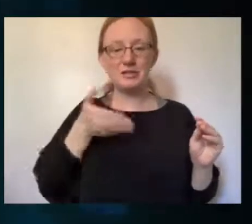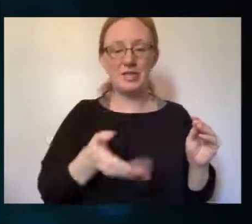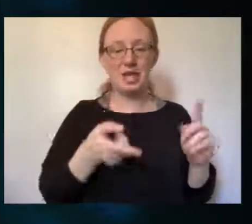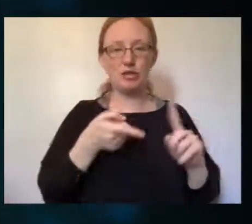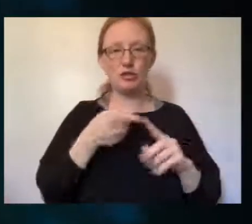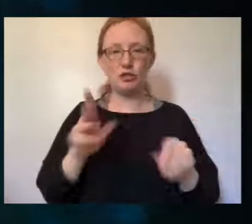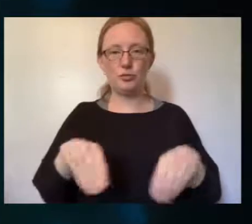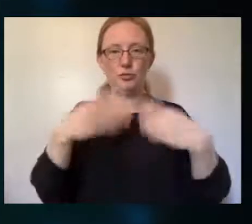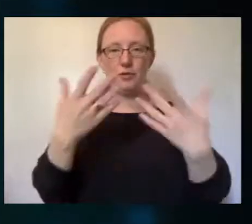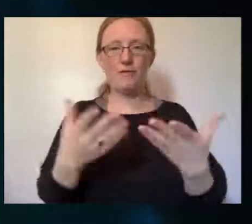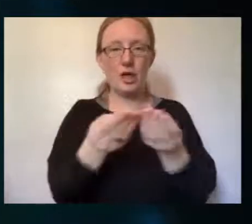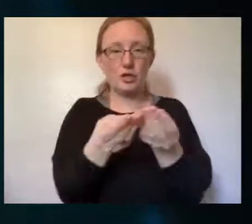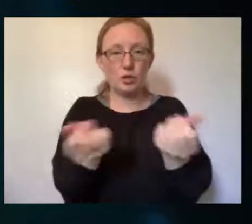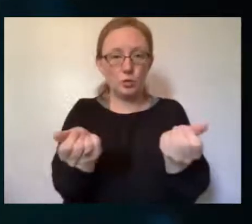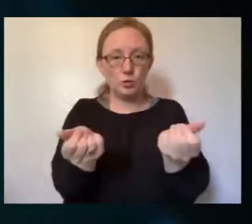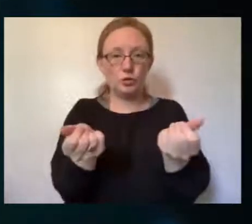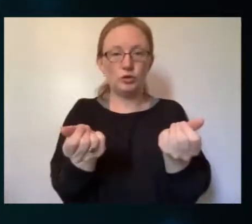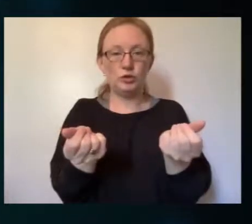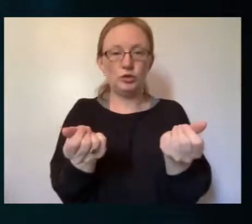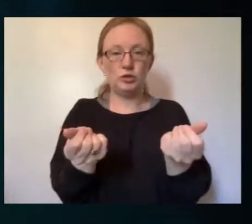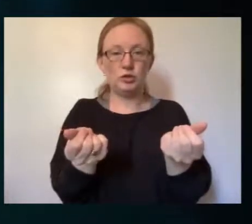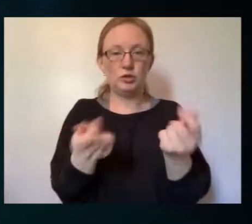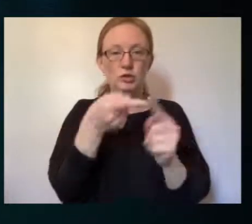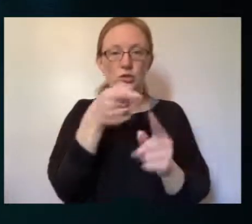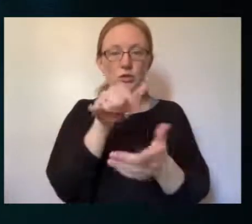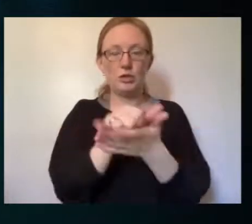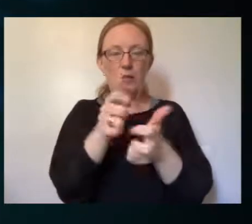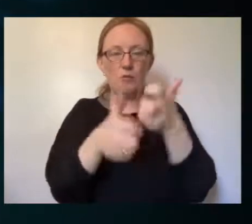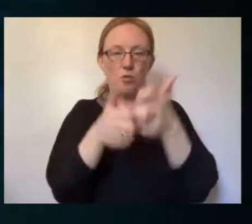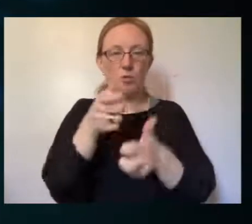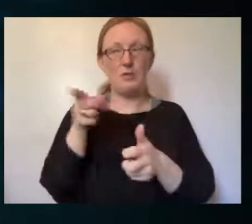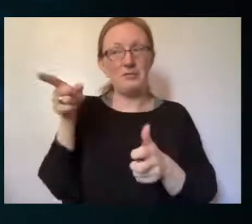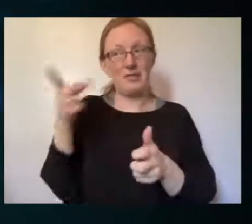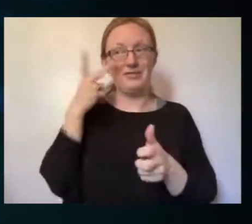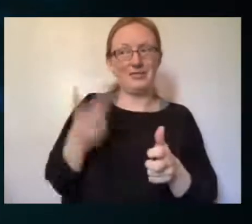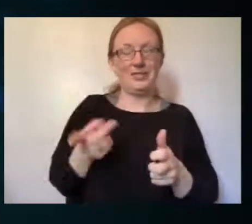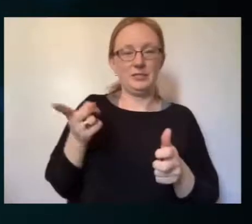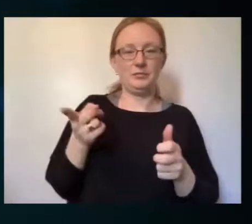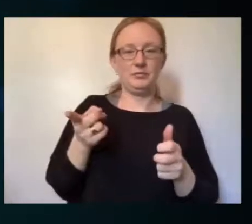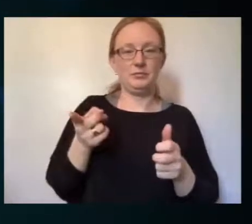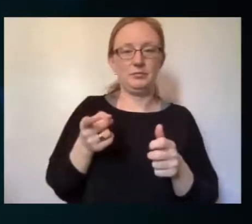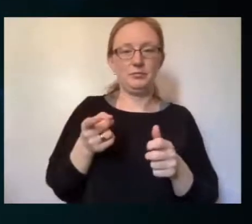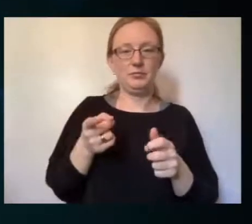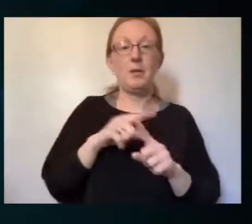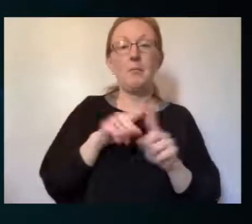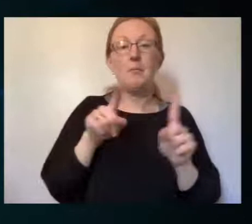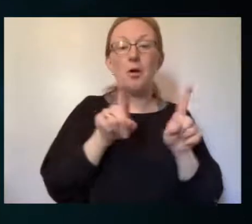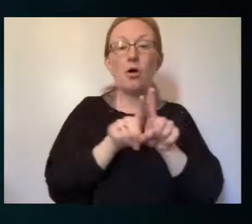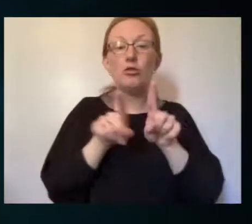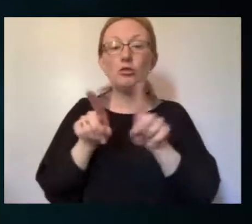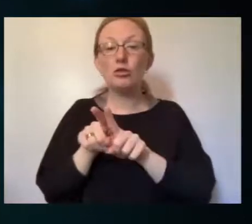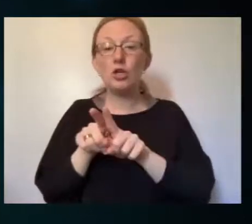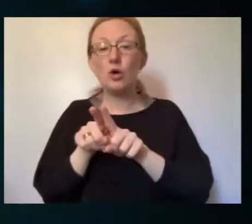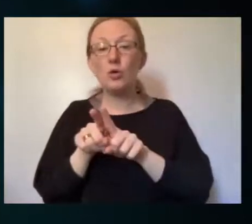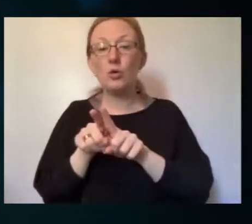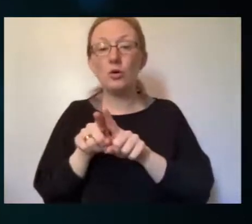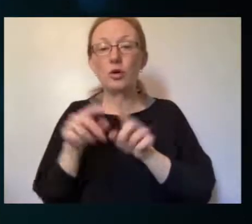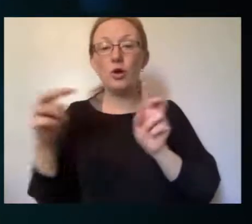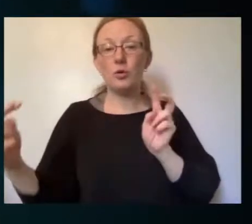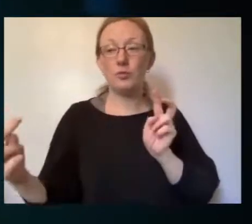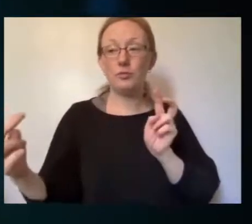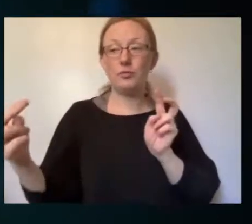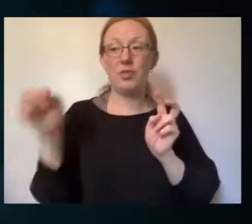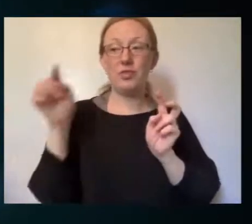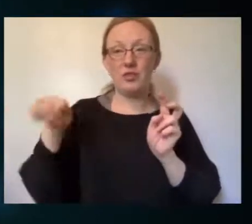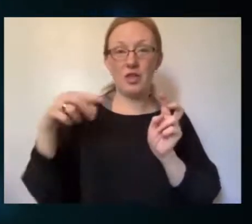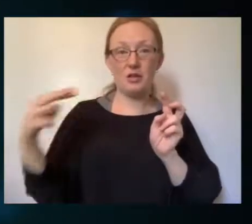way, provide a solution to the problem that they're encountering. And yet from the other side, we encounter time and again that actually we